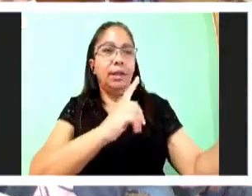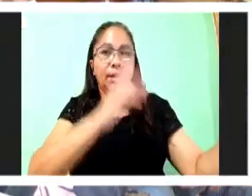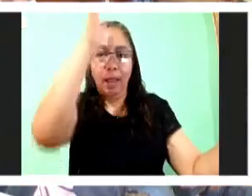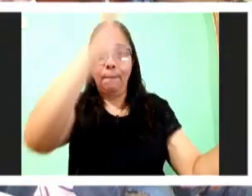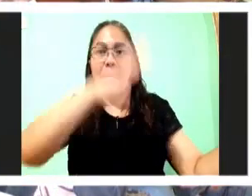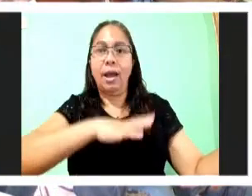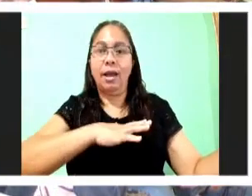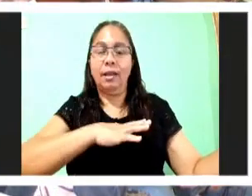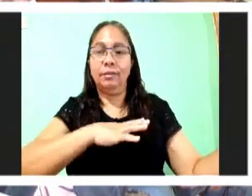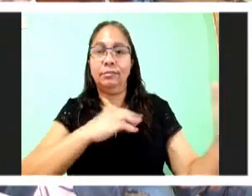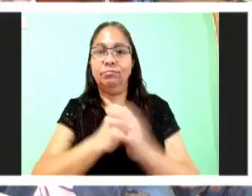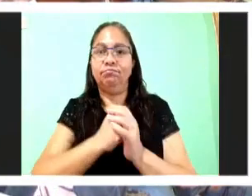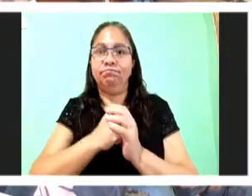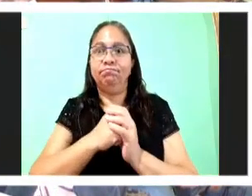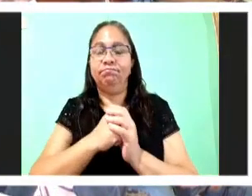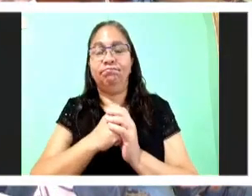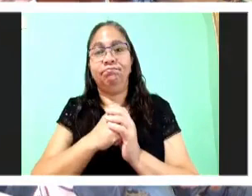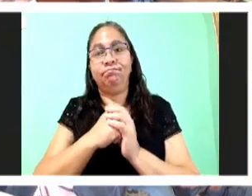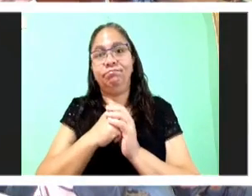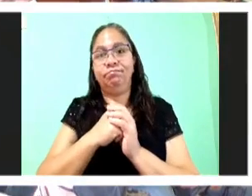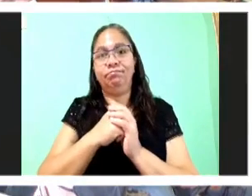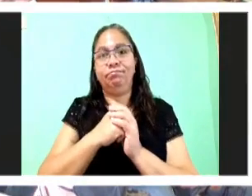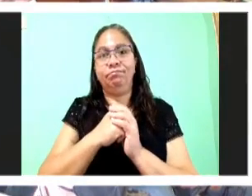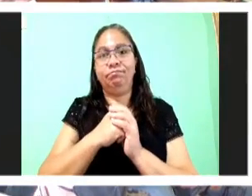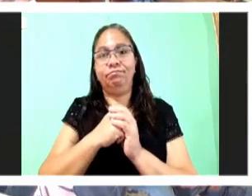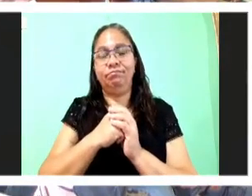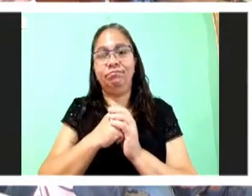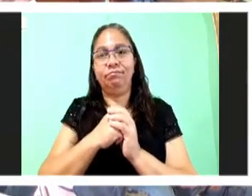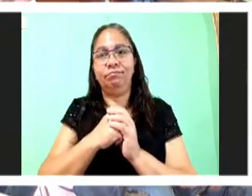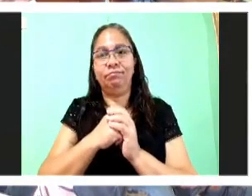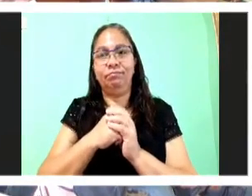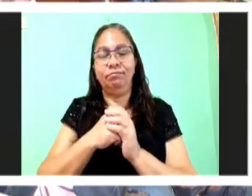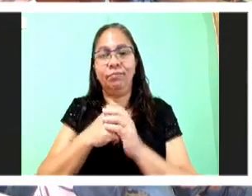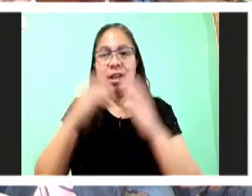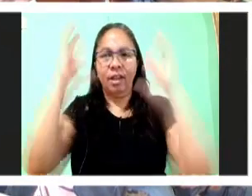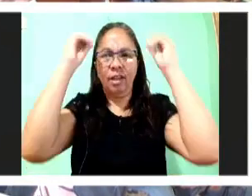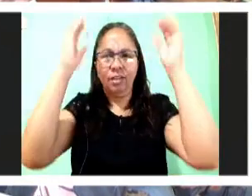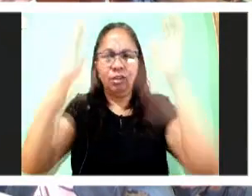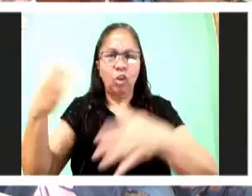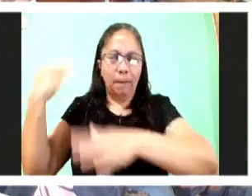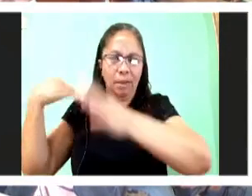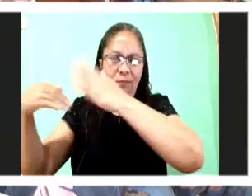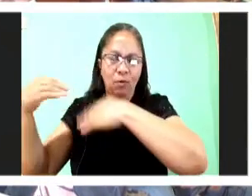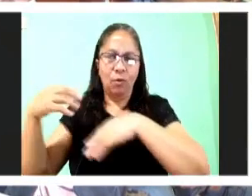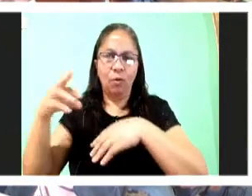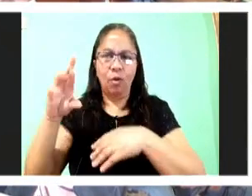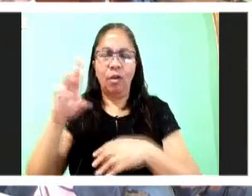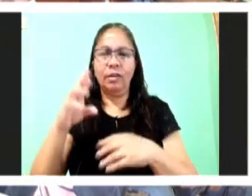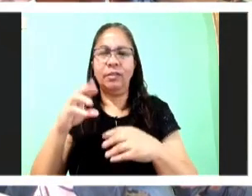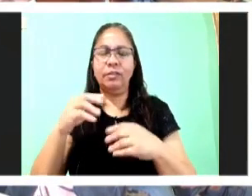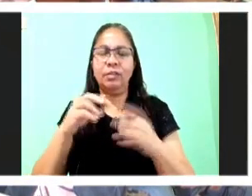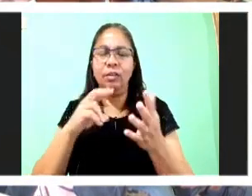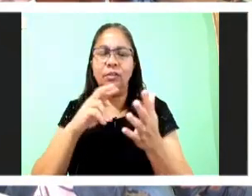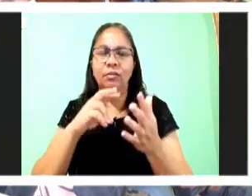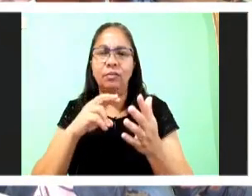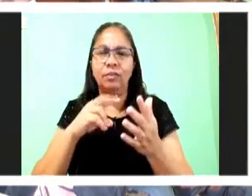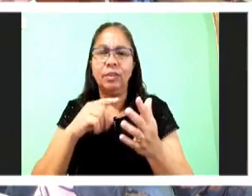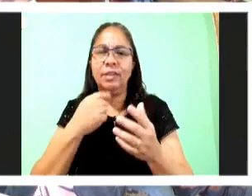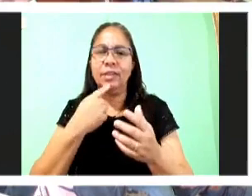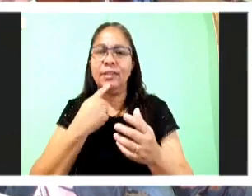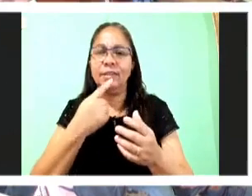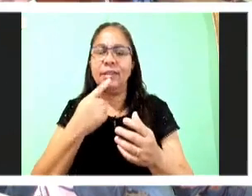The ancient rabbis commenting on the text says that God took the